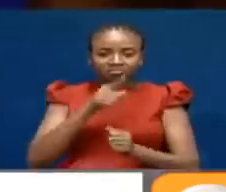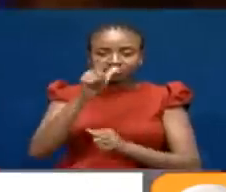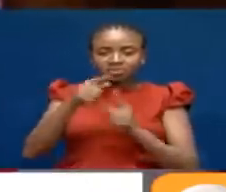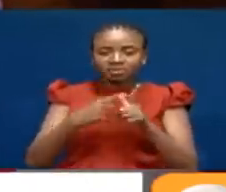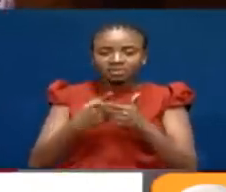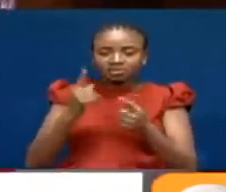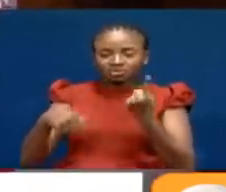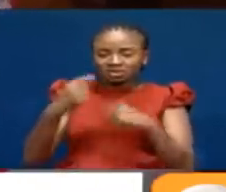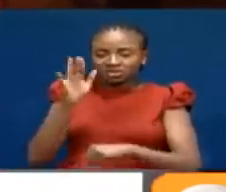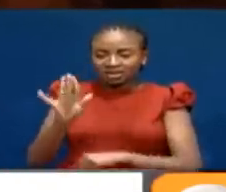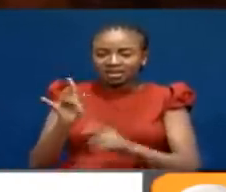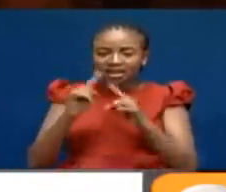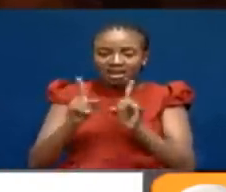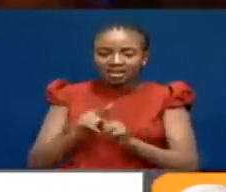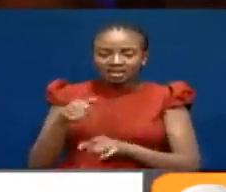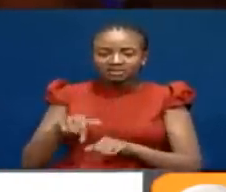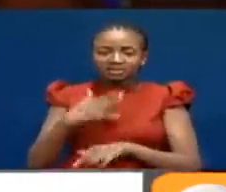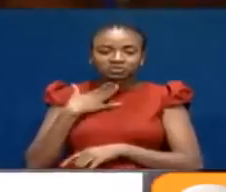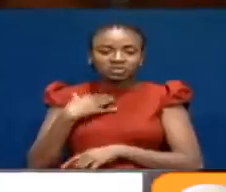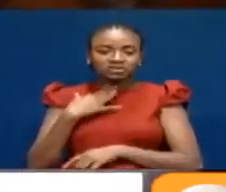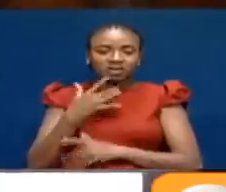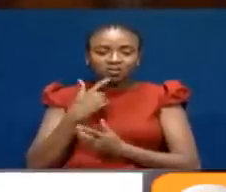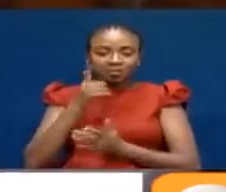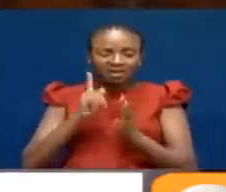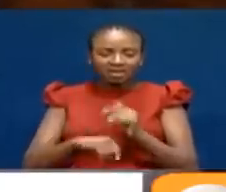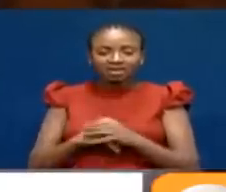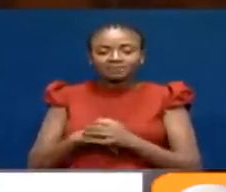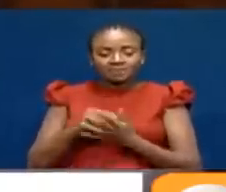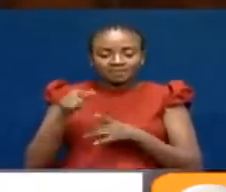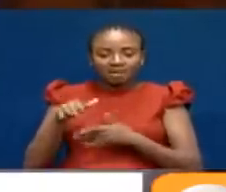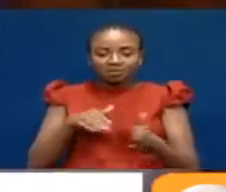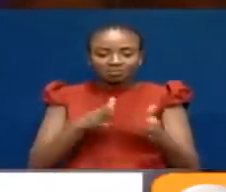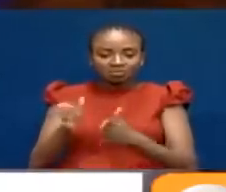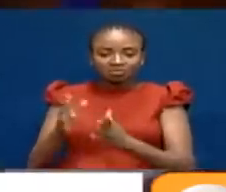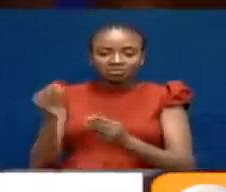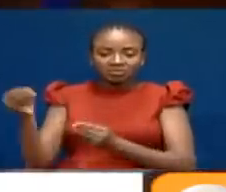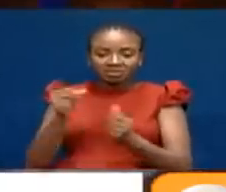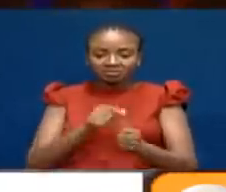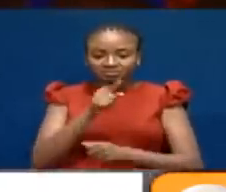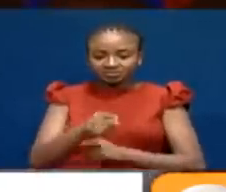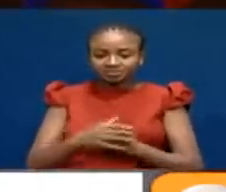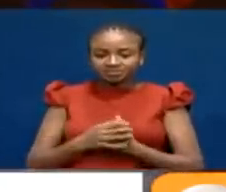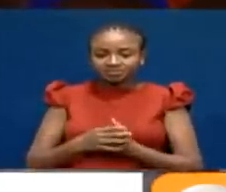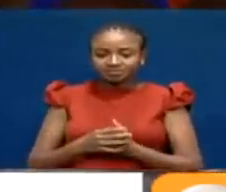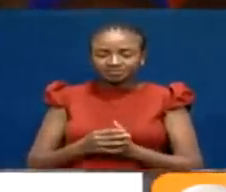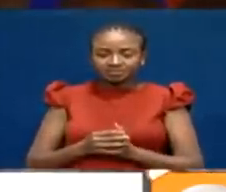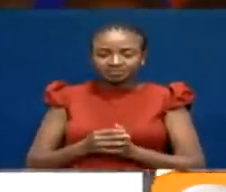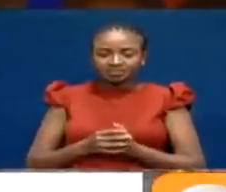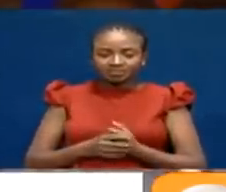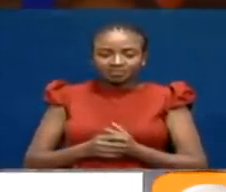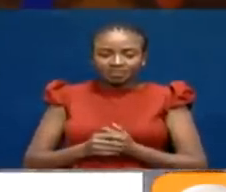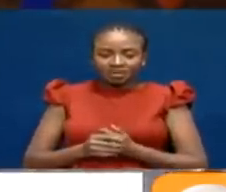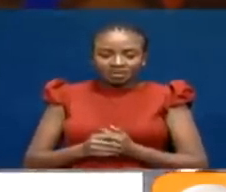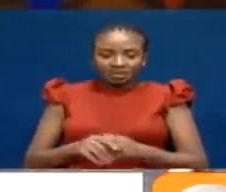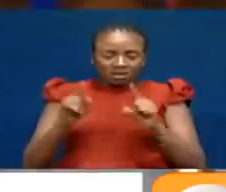Tunataka kumuambia wakati huu tutashinda yeye asubuhi na mapema. Baba ashikilie taifa la